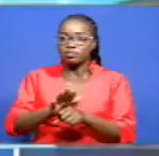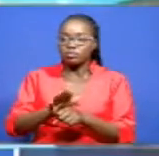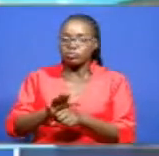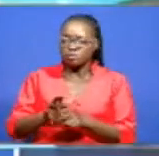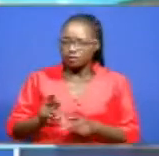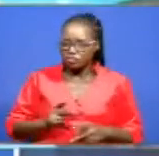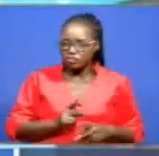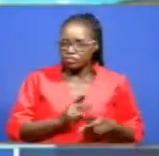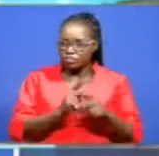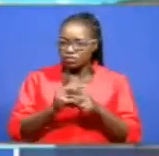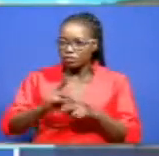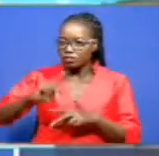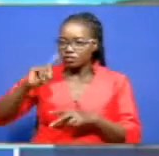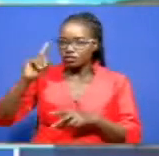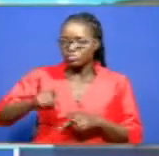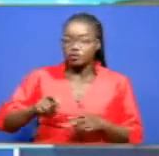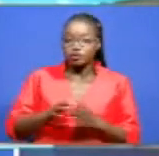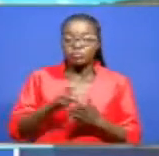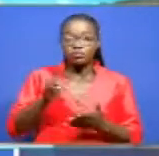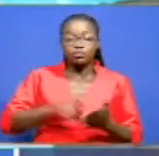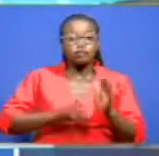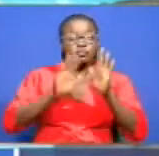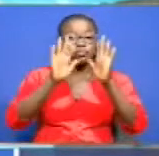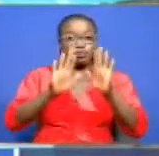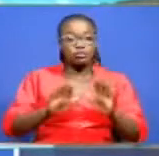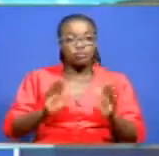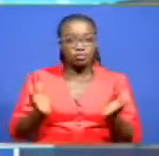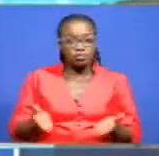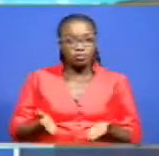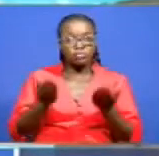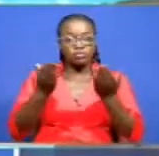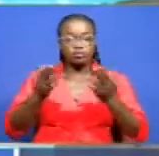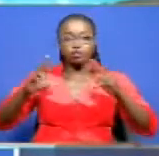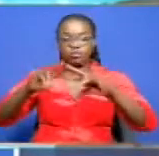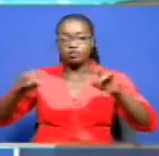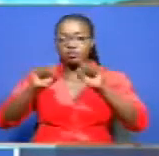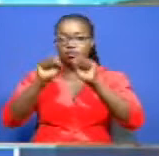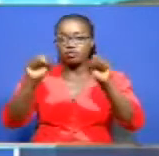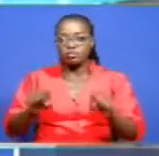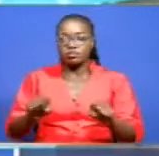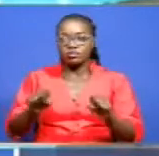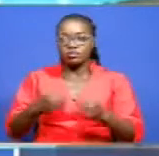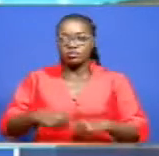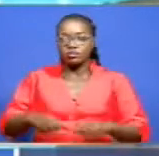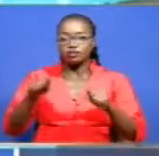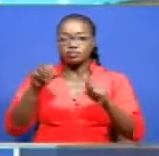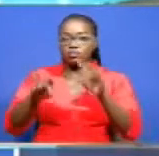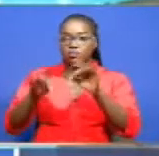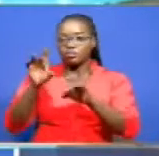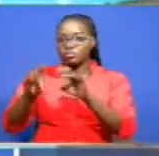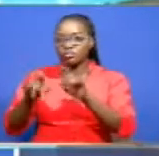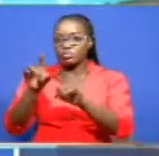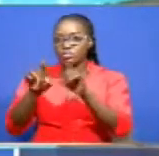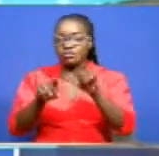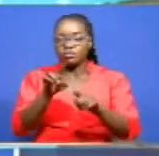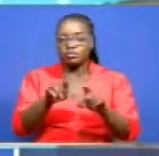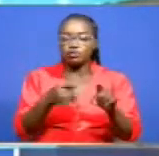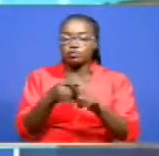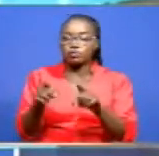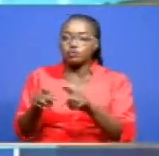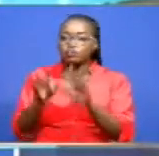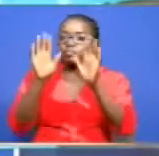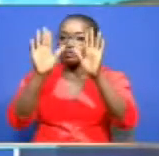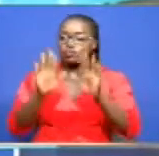vigilant. So what is key is that we are going to enhance our surveillance system to be able to pick up the variants. But of